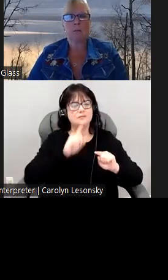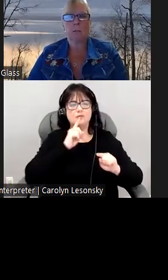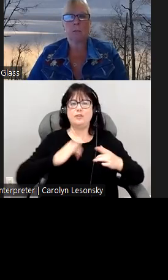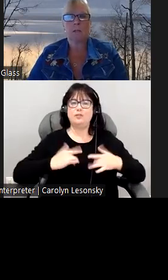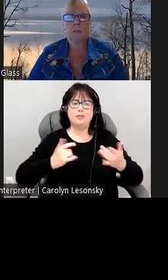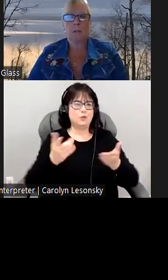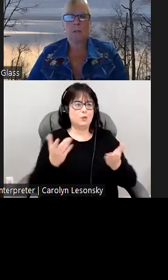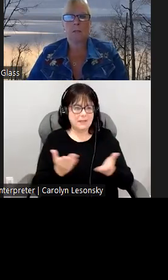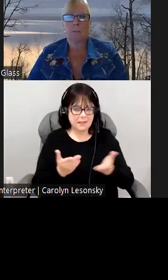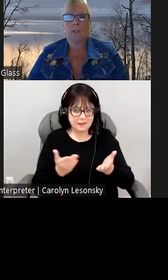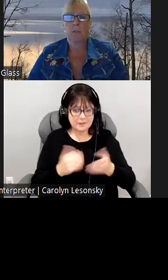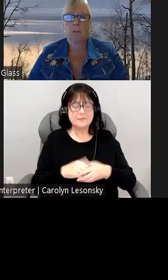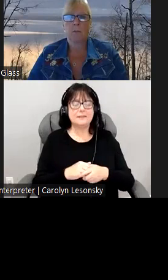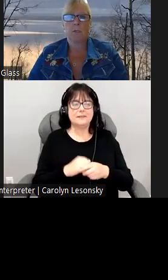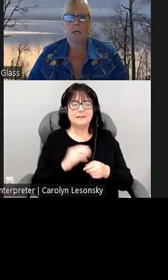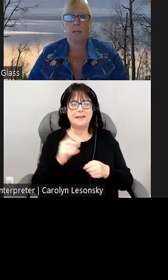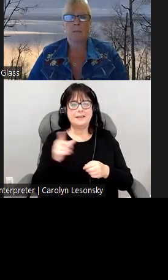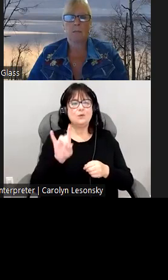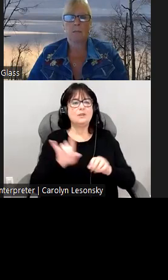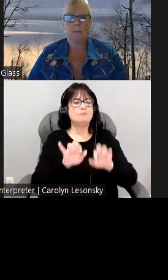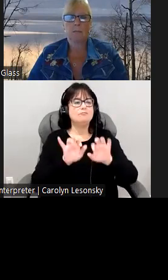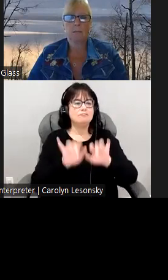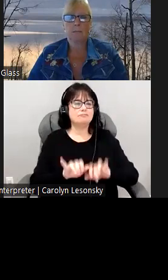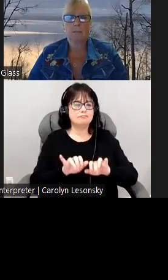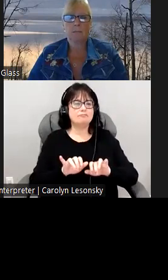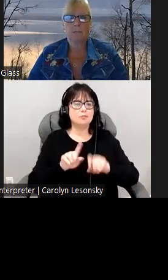and also able to participate through the chat.